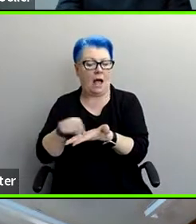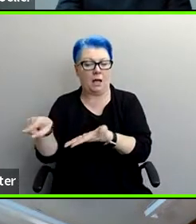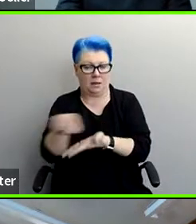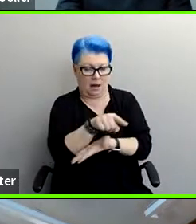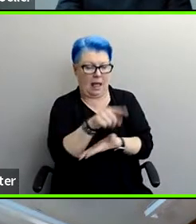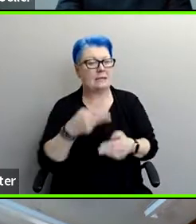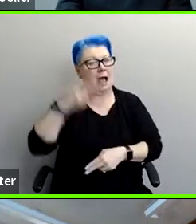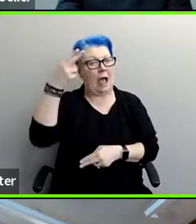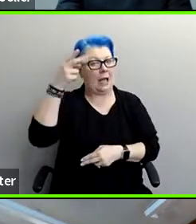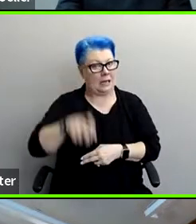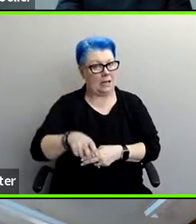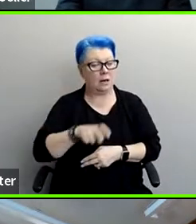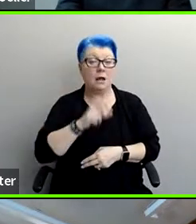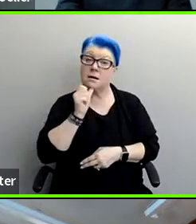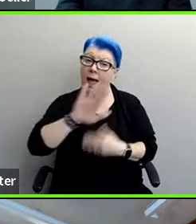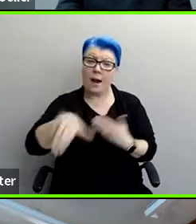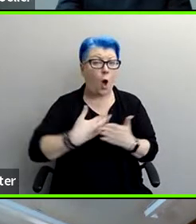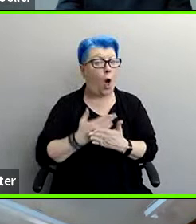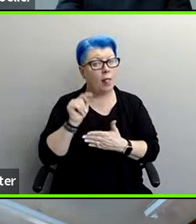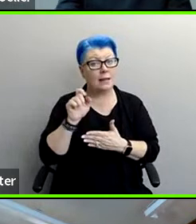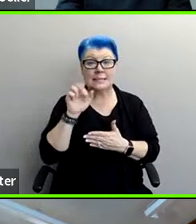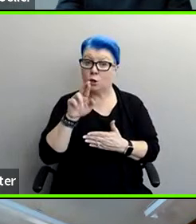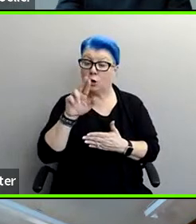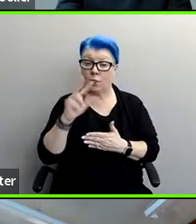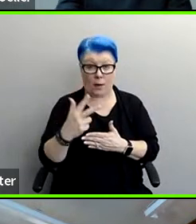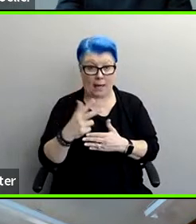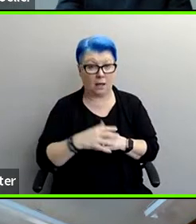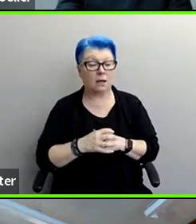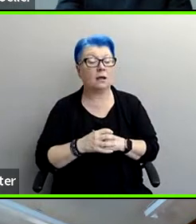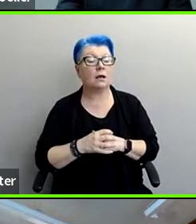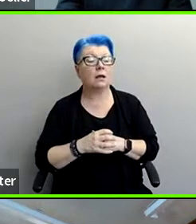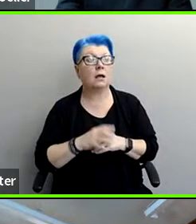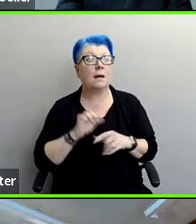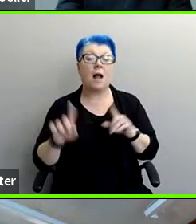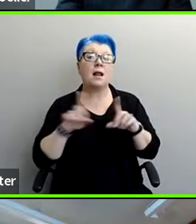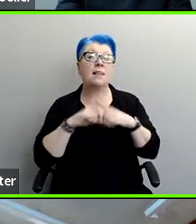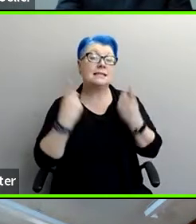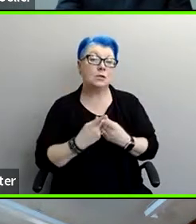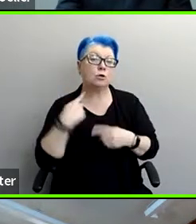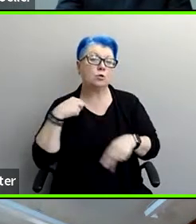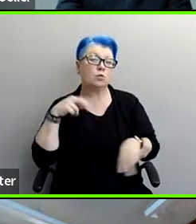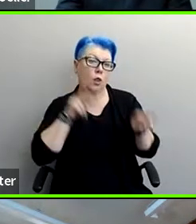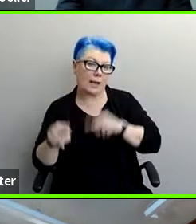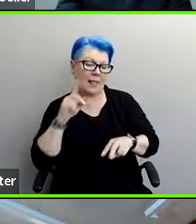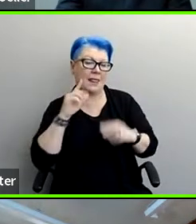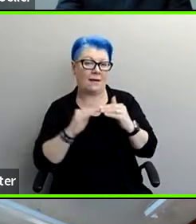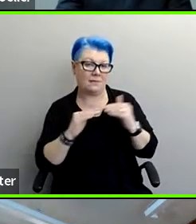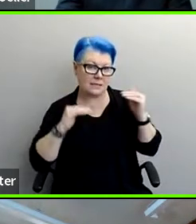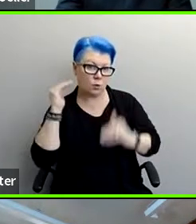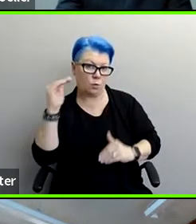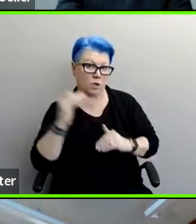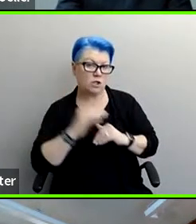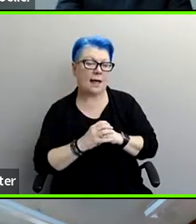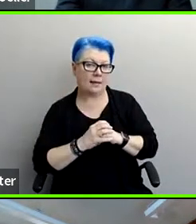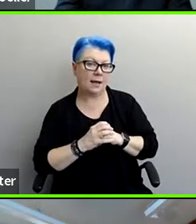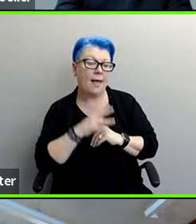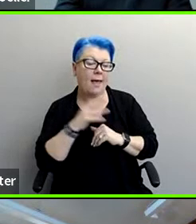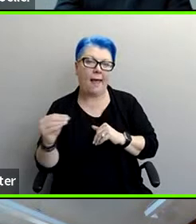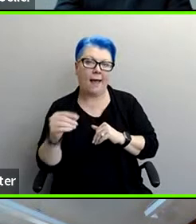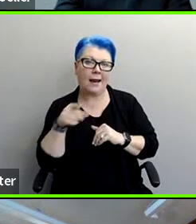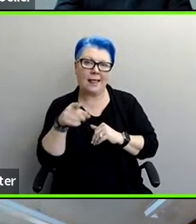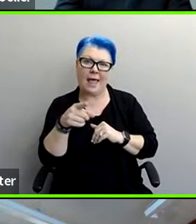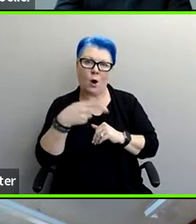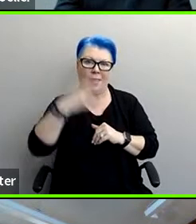high need. It's not all tier 3 districts. It would be the districts that we are looking at that have disproportionality, that are in